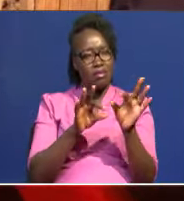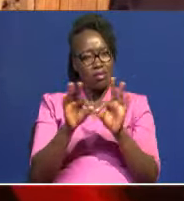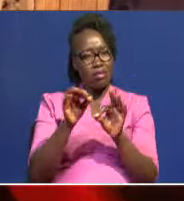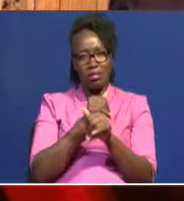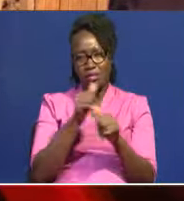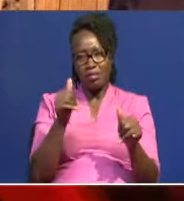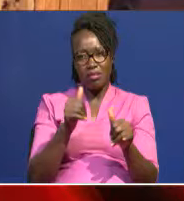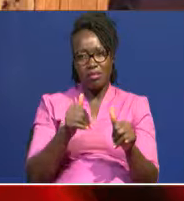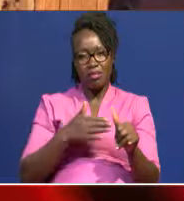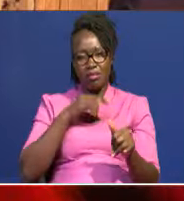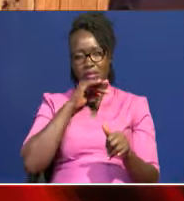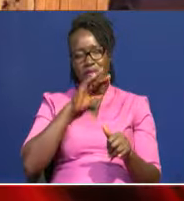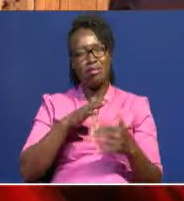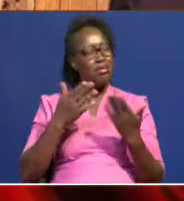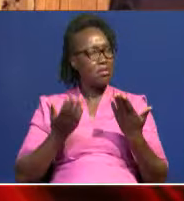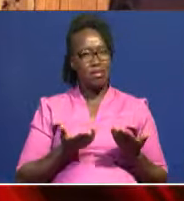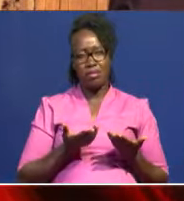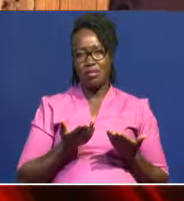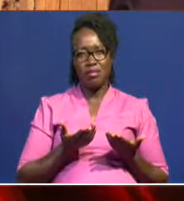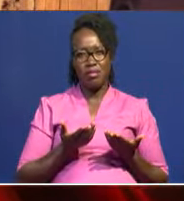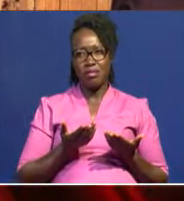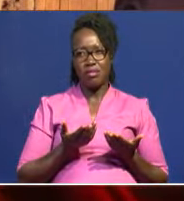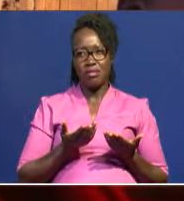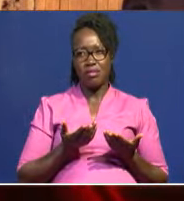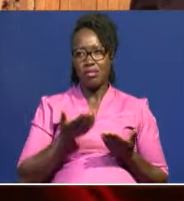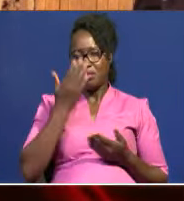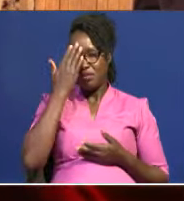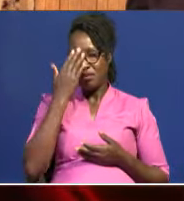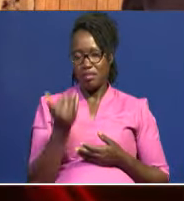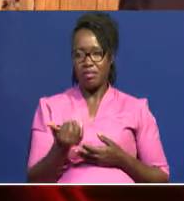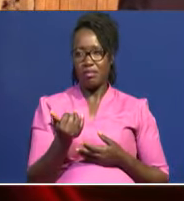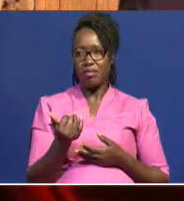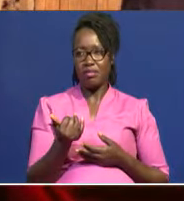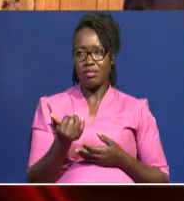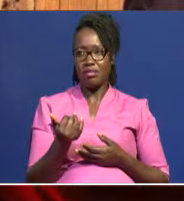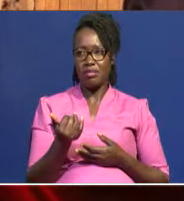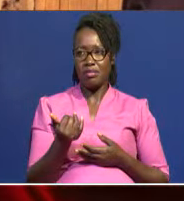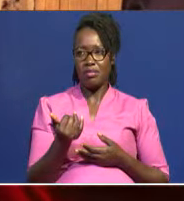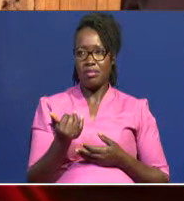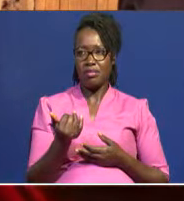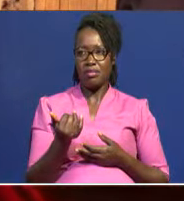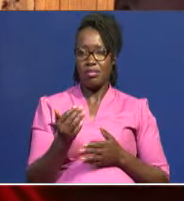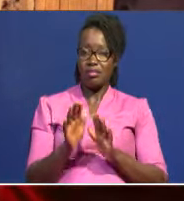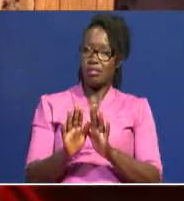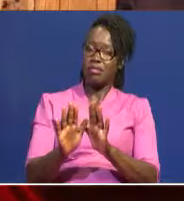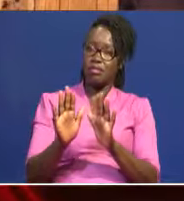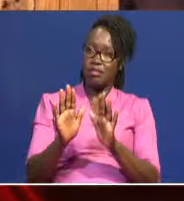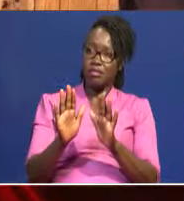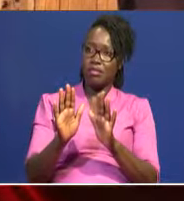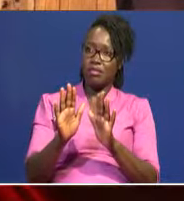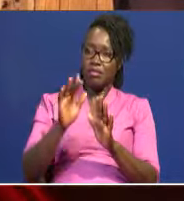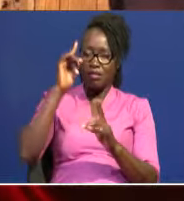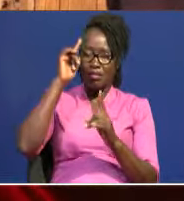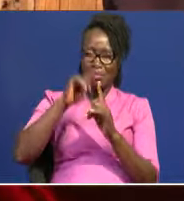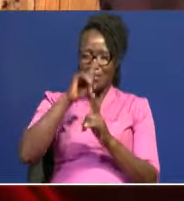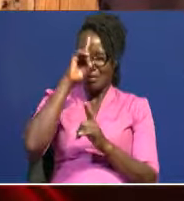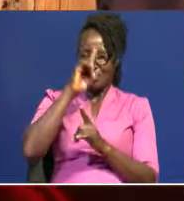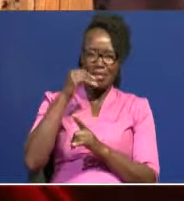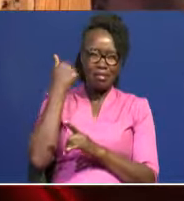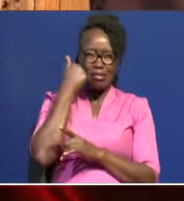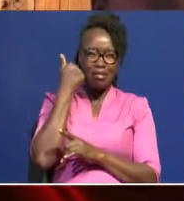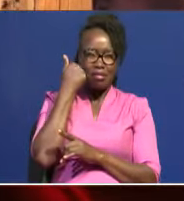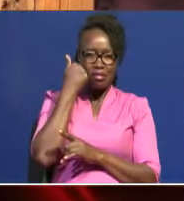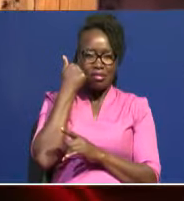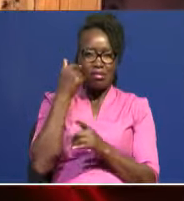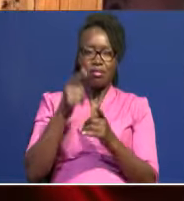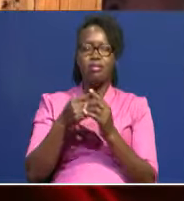wangu amefariki kwa njia gani. Na ni kwa nini ifike kiwango wakati mtoto amezidiwa na ugonjwa